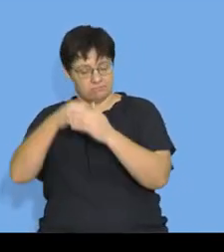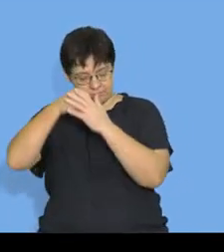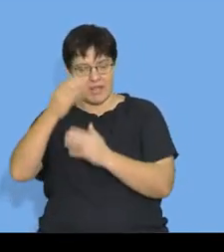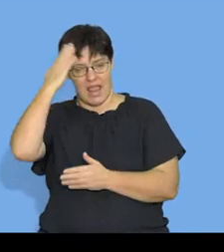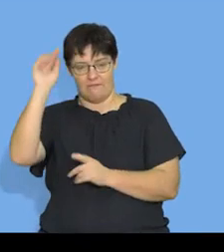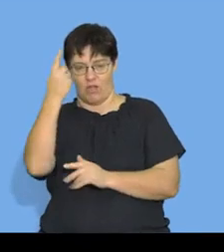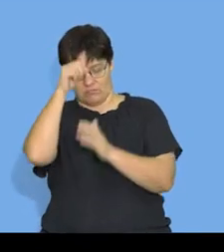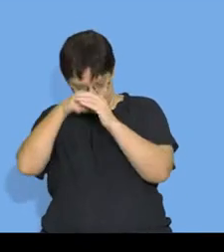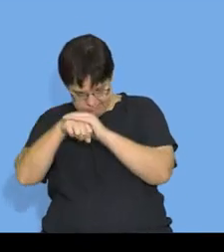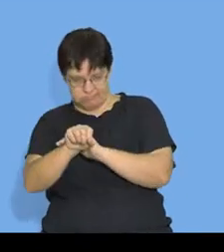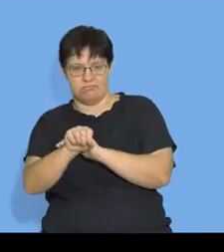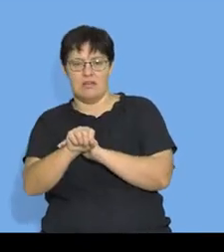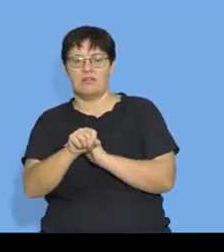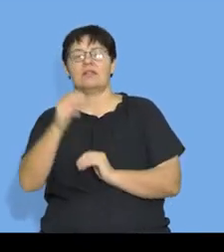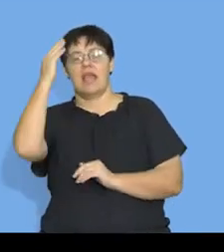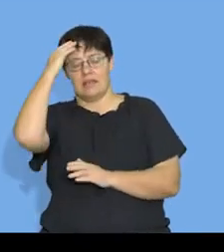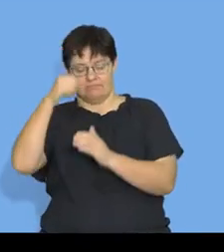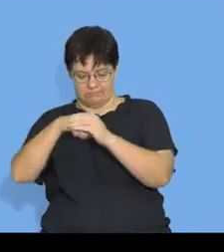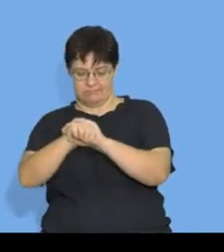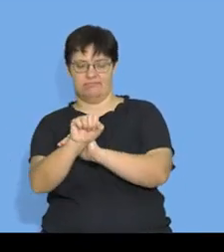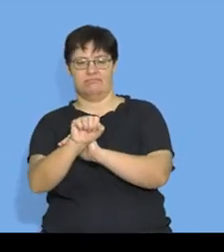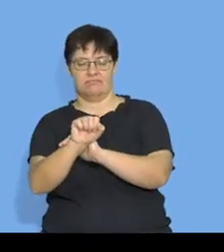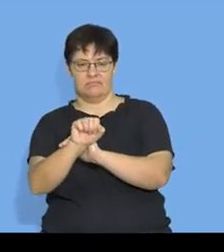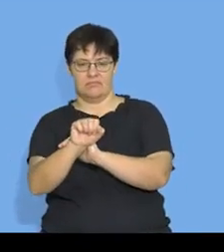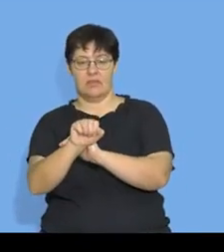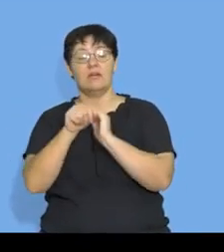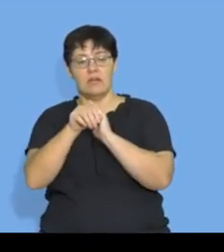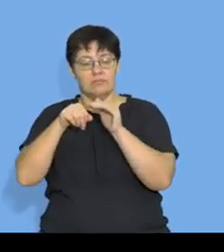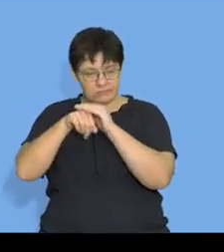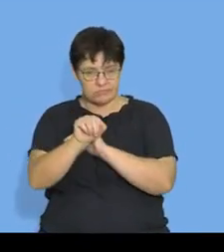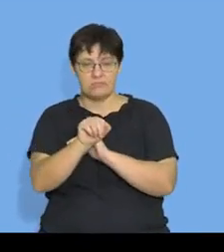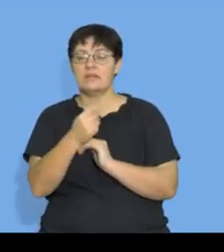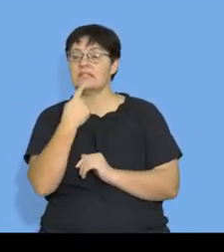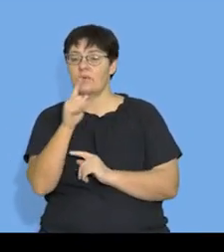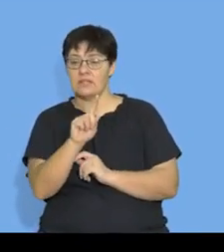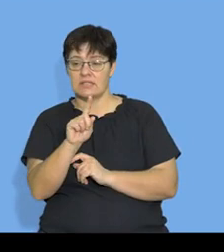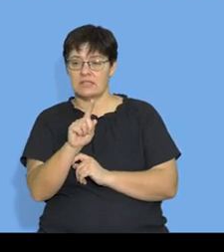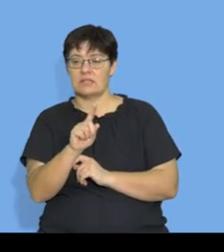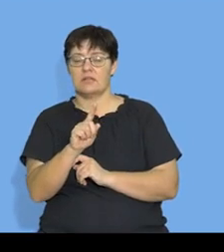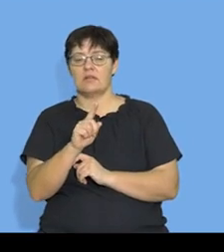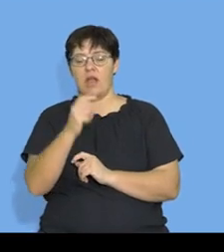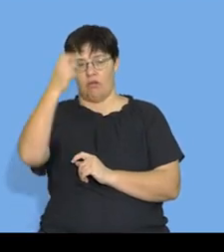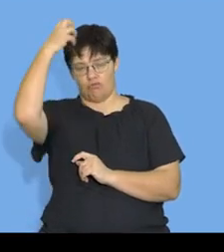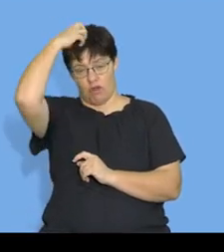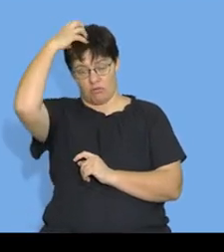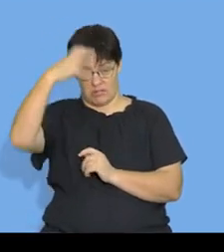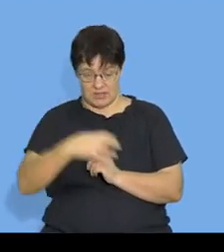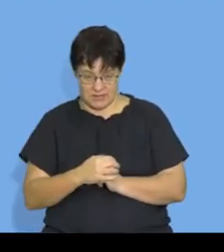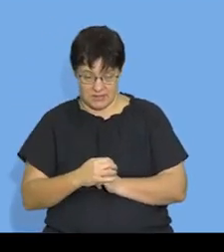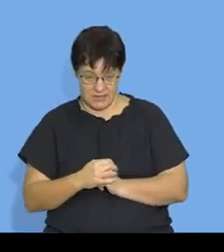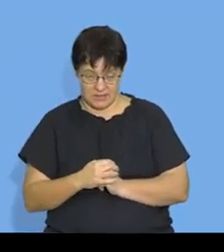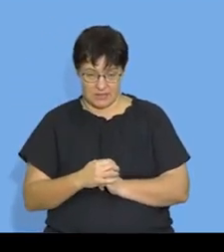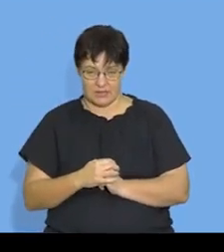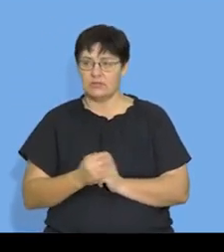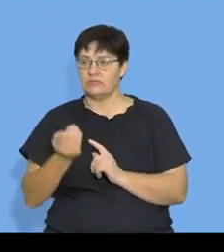generally comes out head first, and we say that the head emerges first. And when this emerges first, we call that process the crowning.